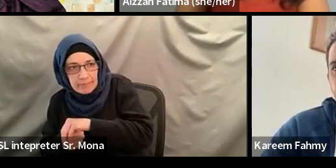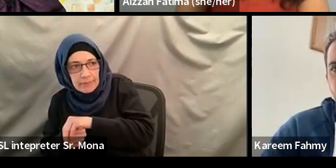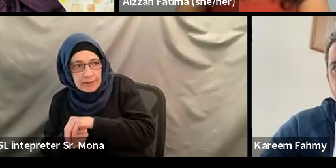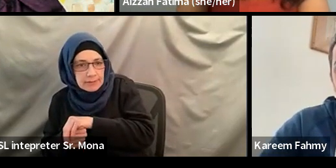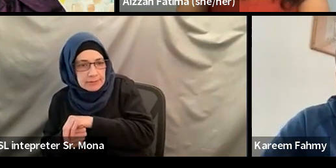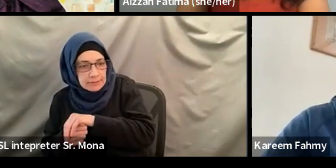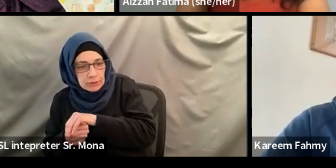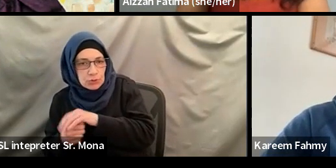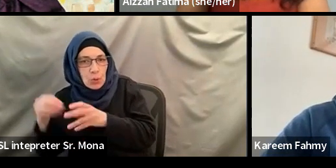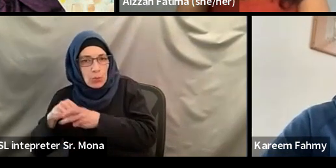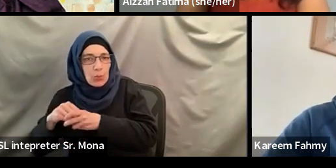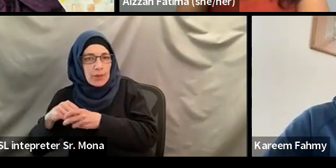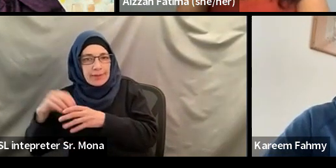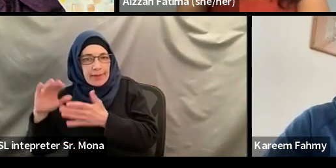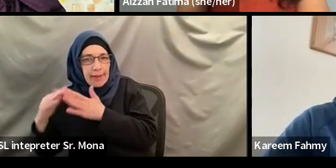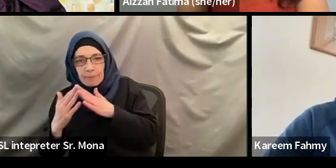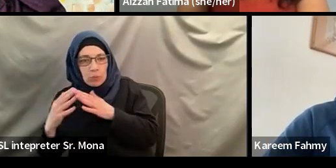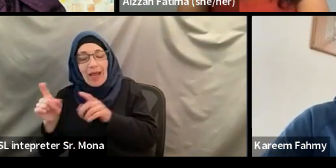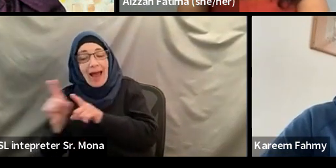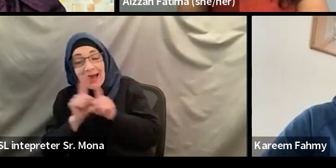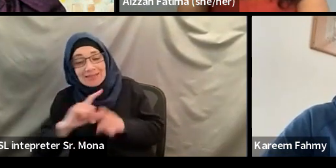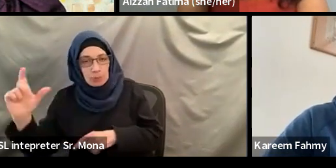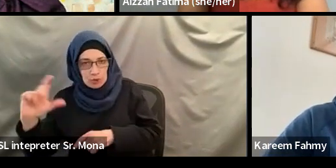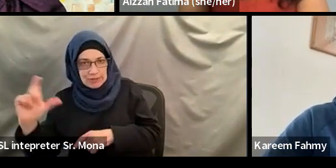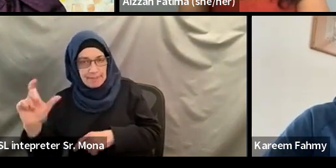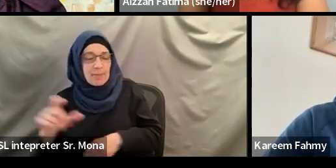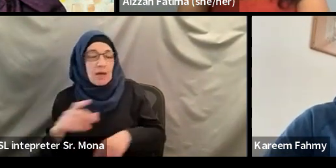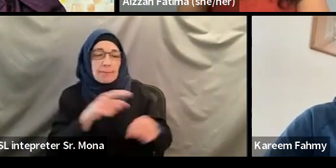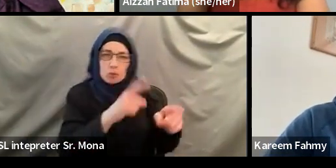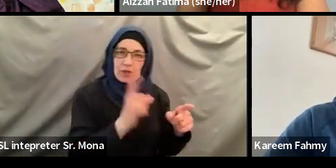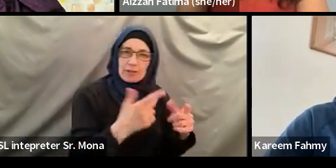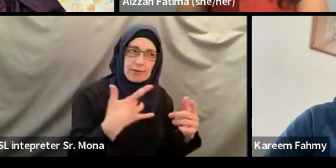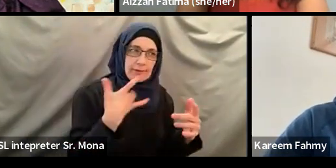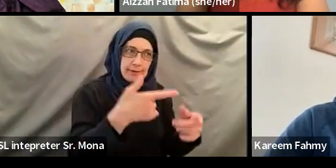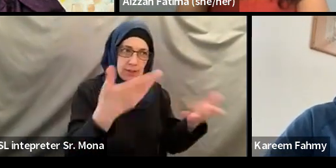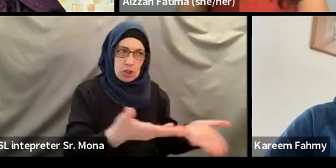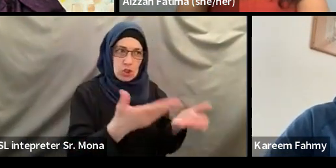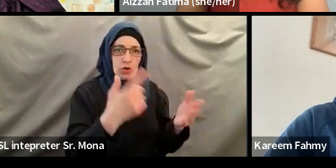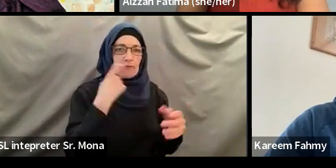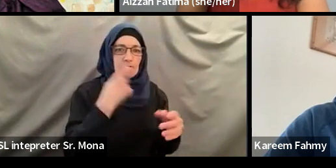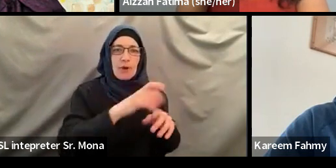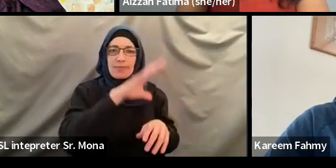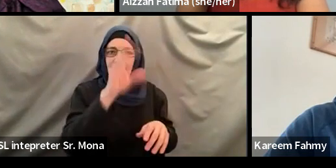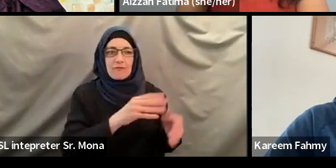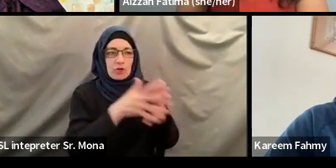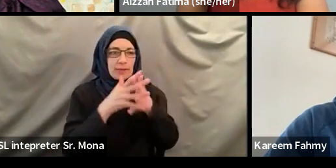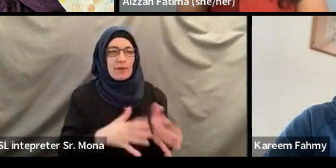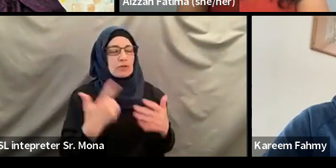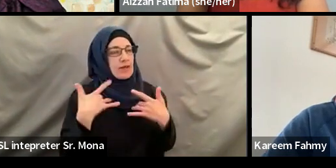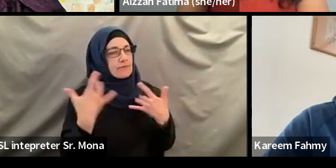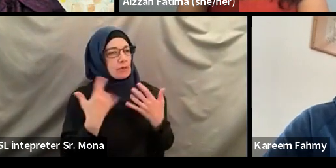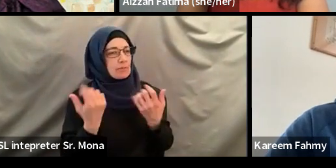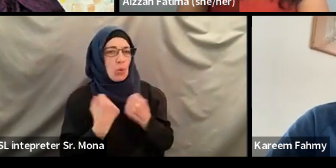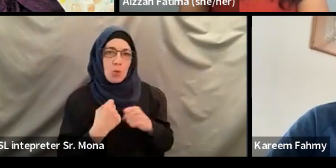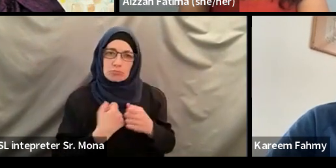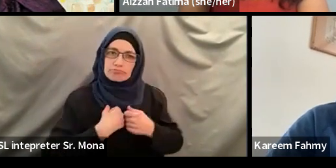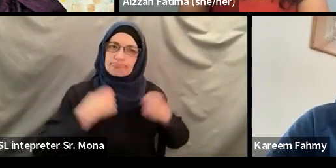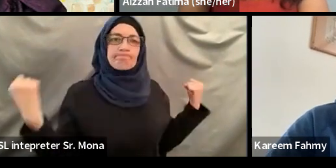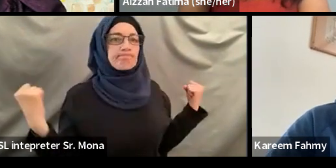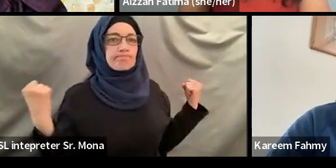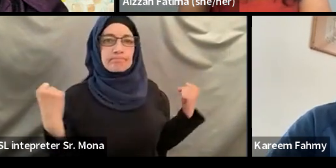that in, you know, artwork and be, you know, as a step forward, it's an ongoing conversation. It's not easy, but as, you know, as a, in the terms of the next step,